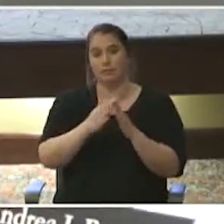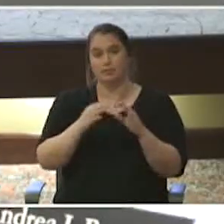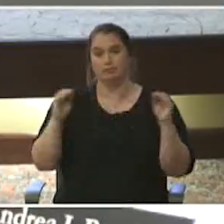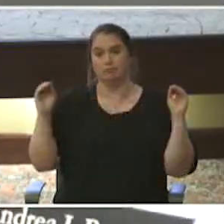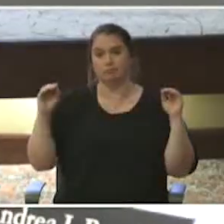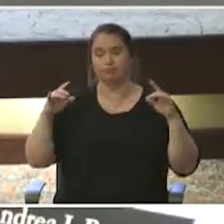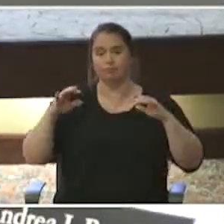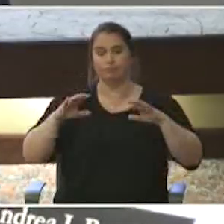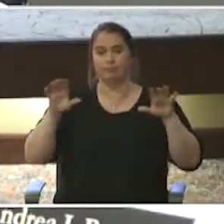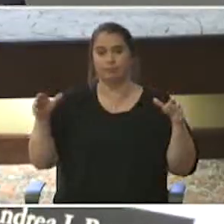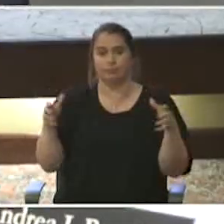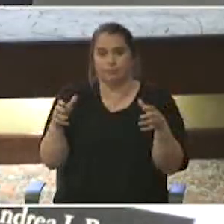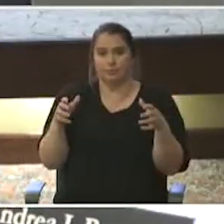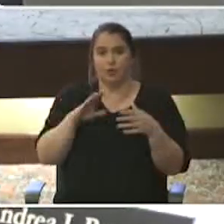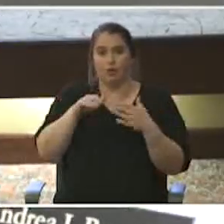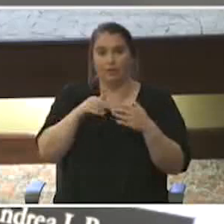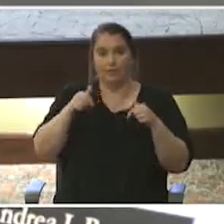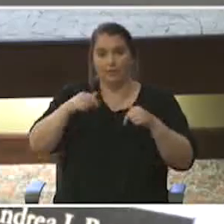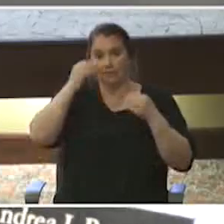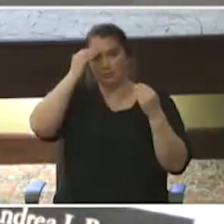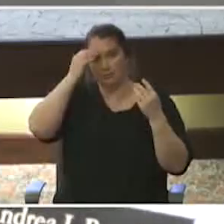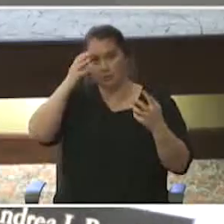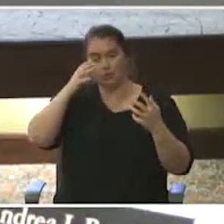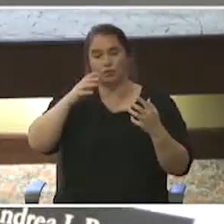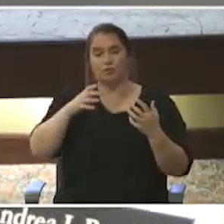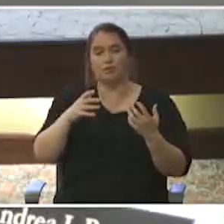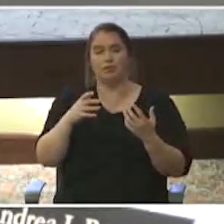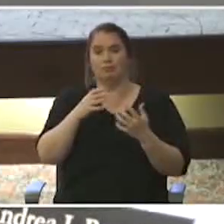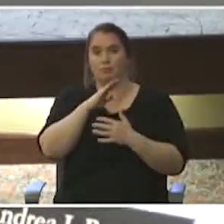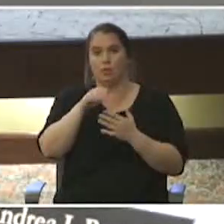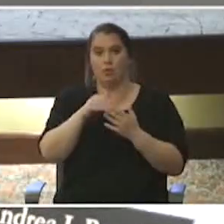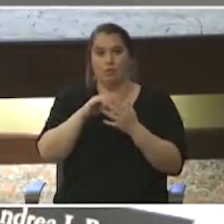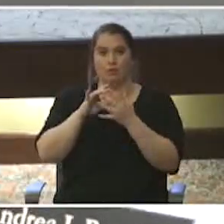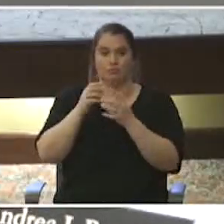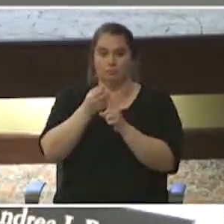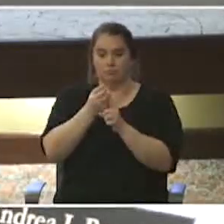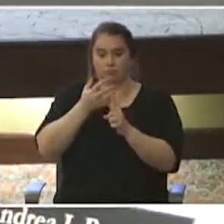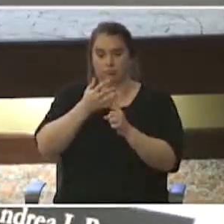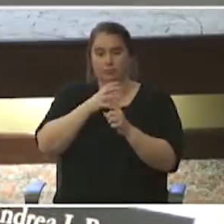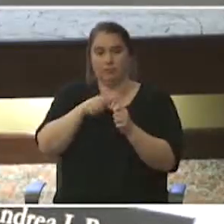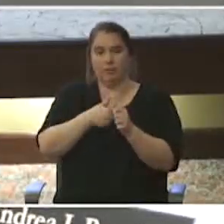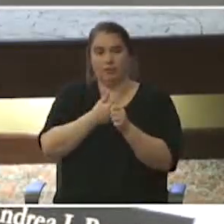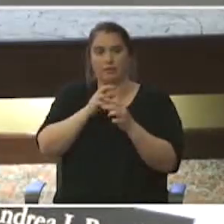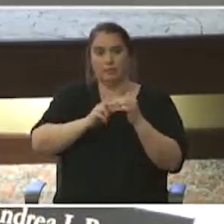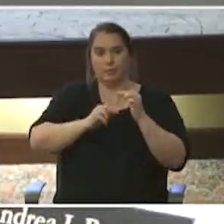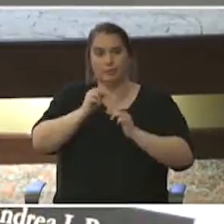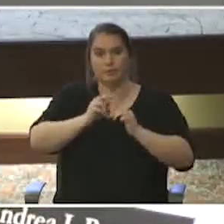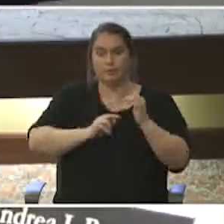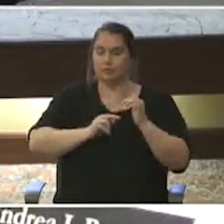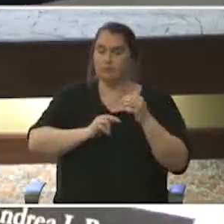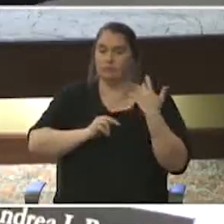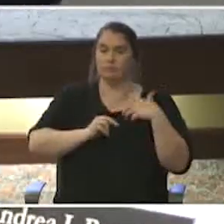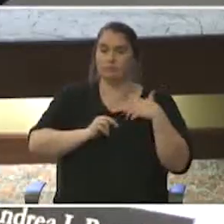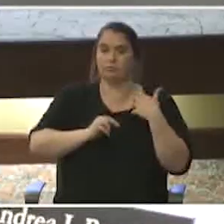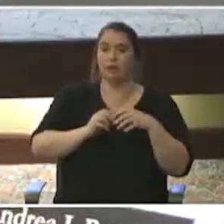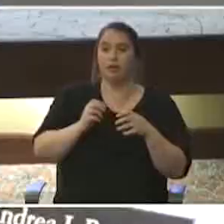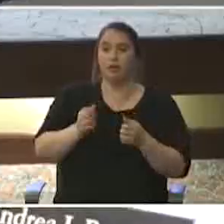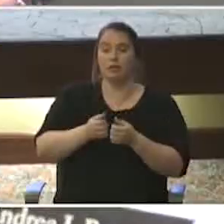to assemble all this property down on this slide here, which a big part of the transactions that we've